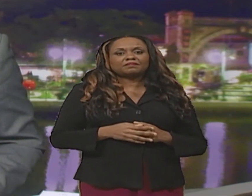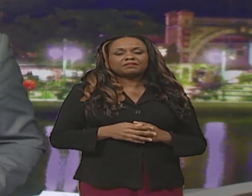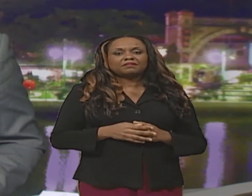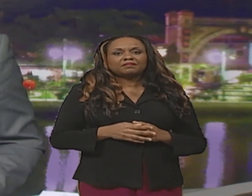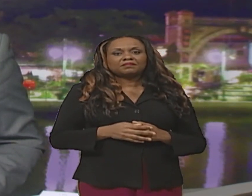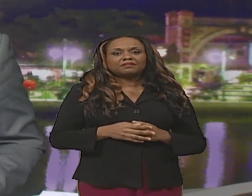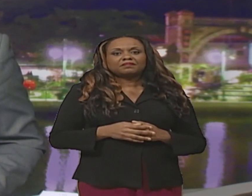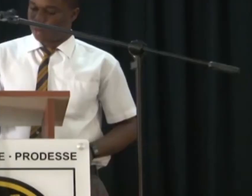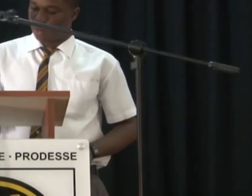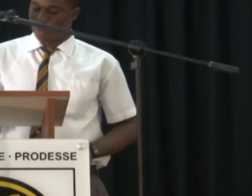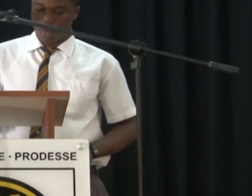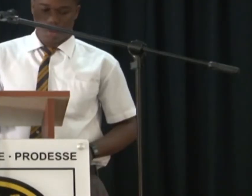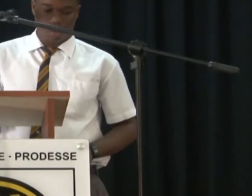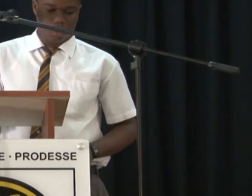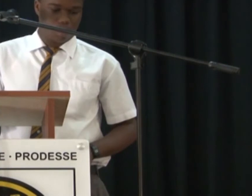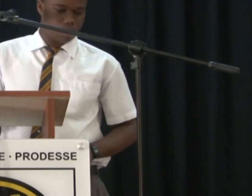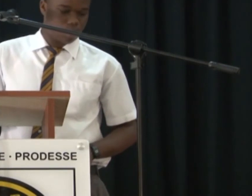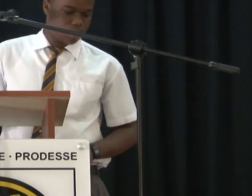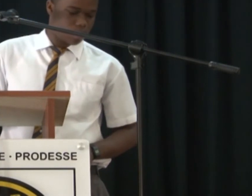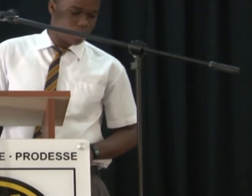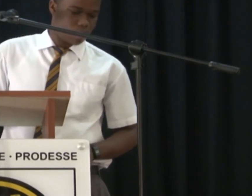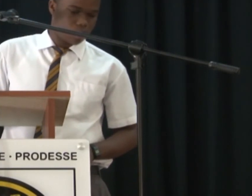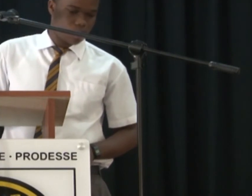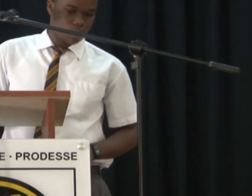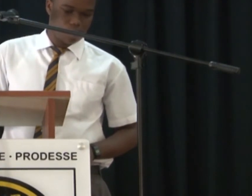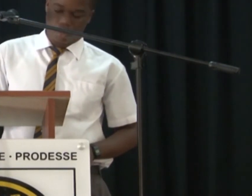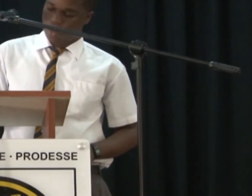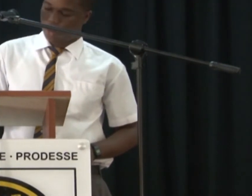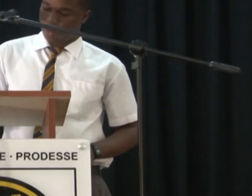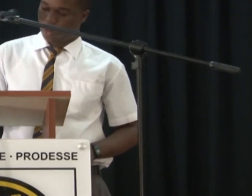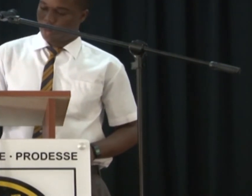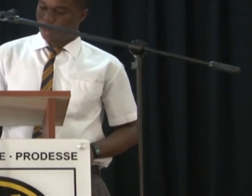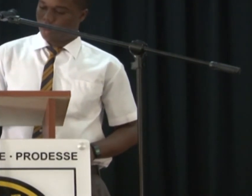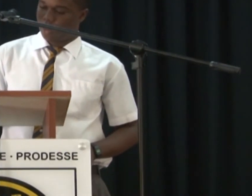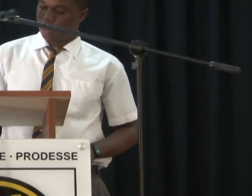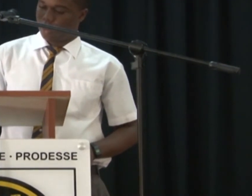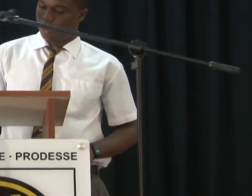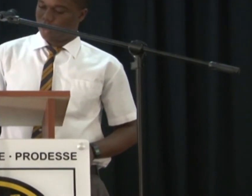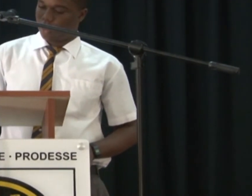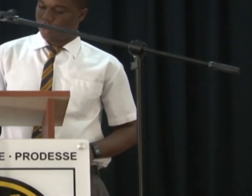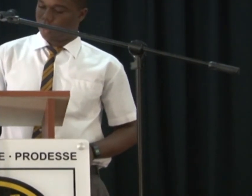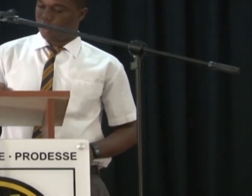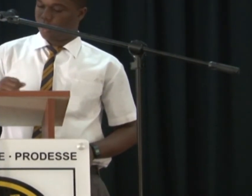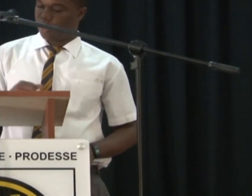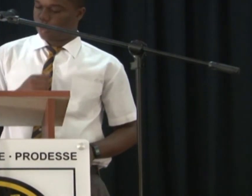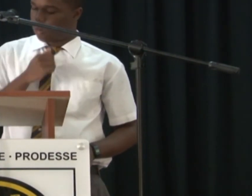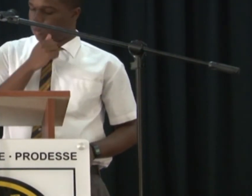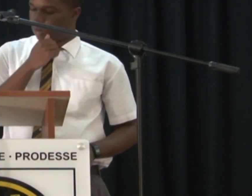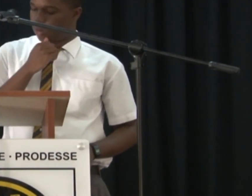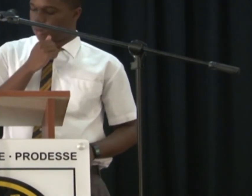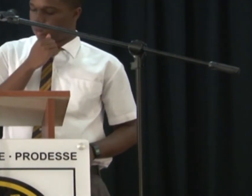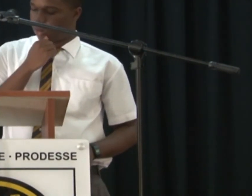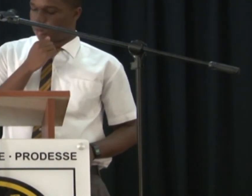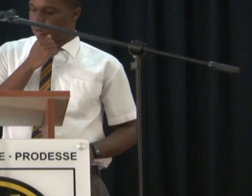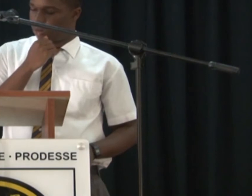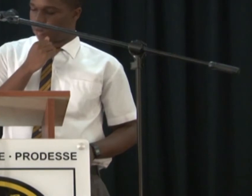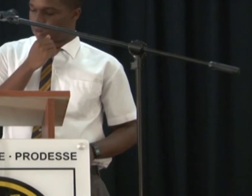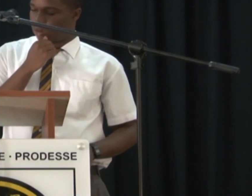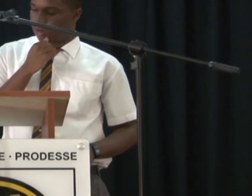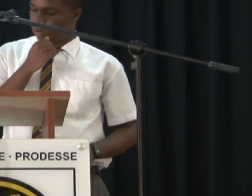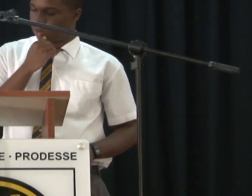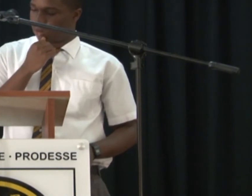In each form, we're given the tools that are necessary to succeed at the next level, not only from first to fifth,